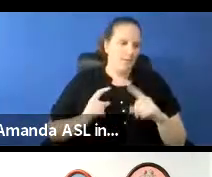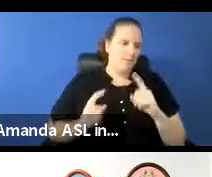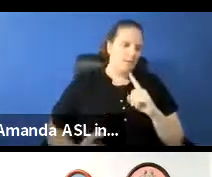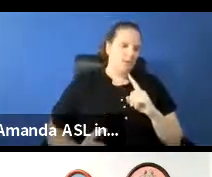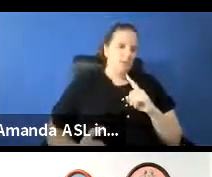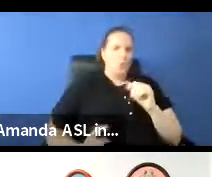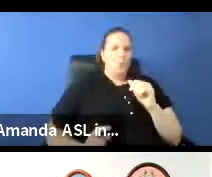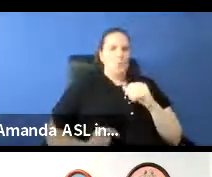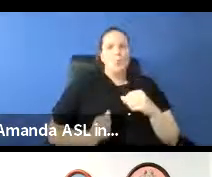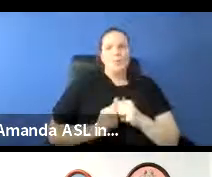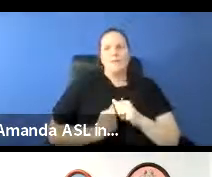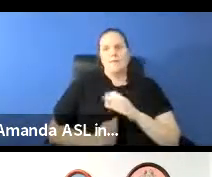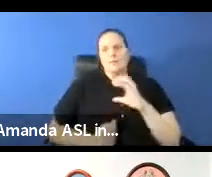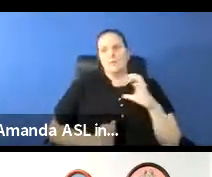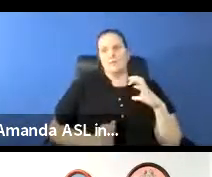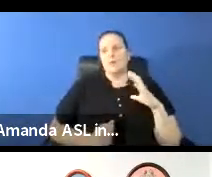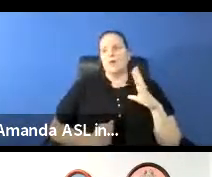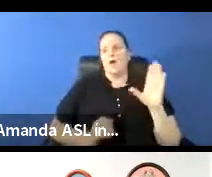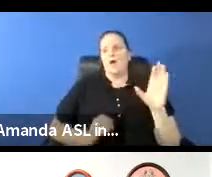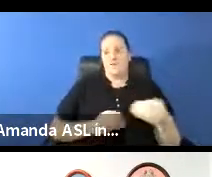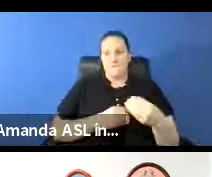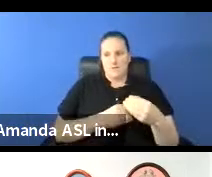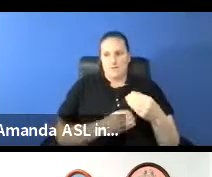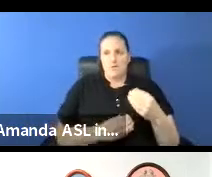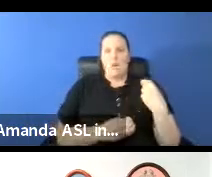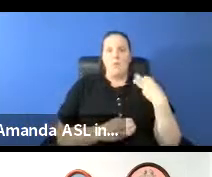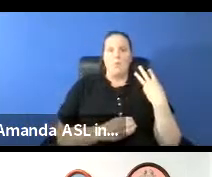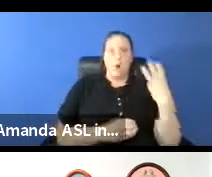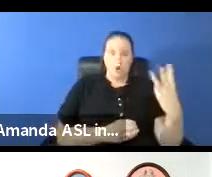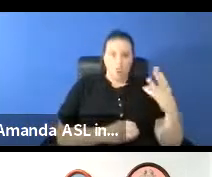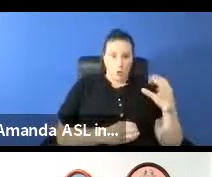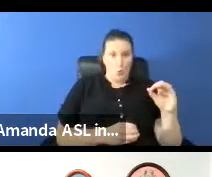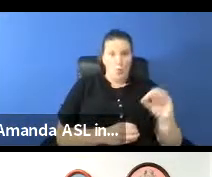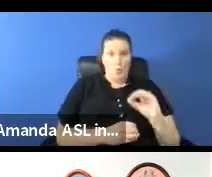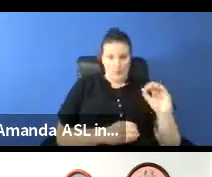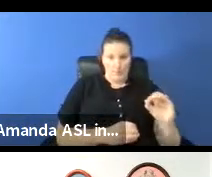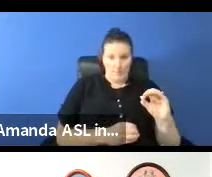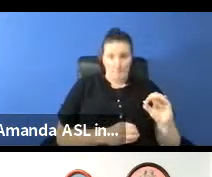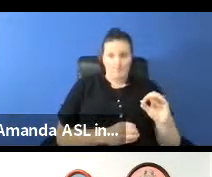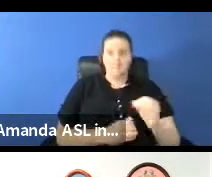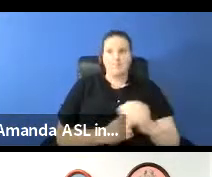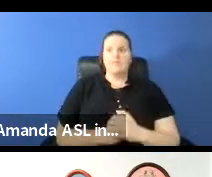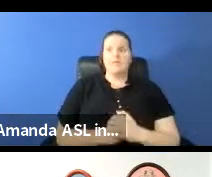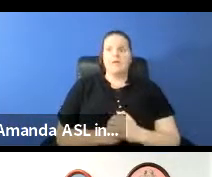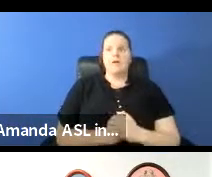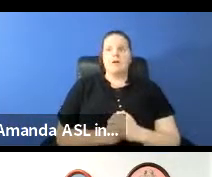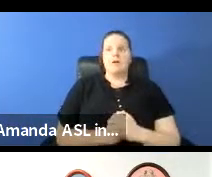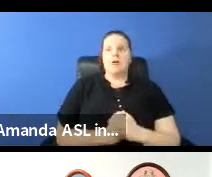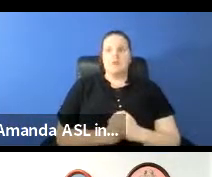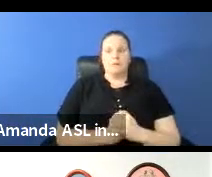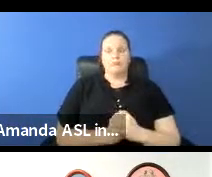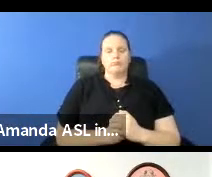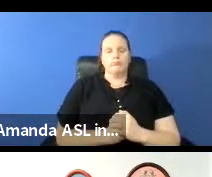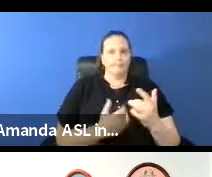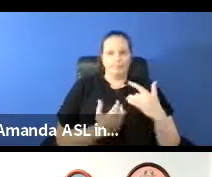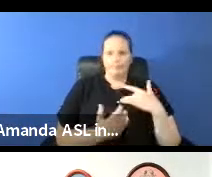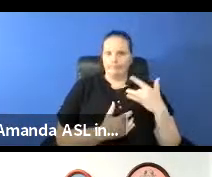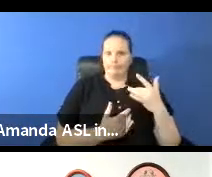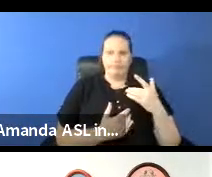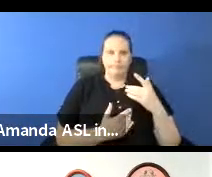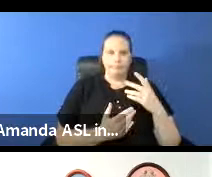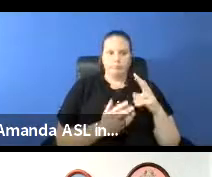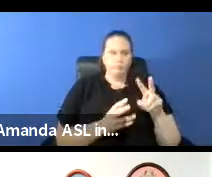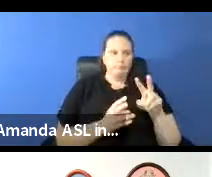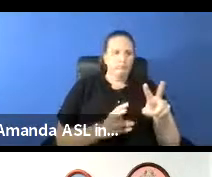conversation with the congressional offices in both Washington and Oregon, and we were excited about the